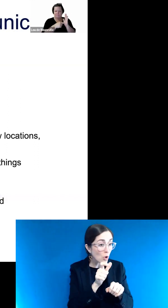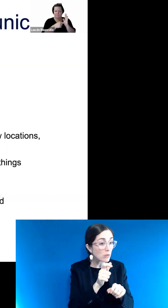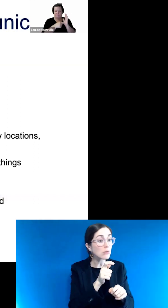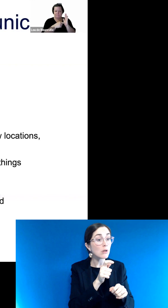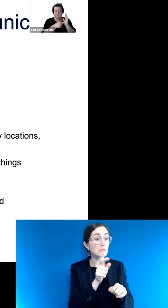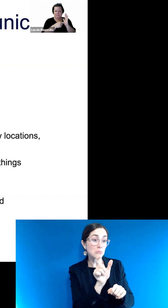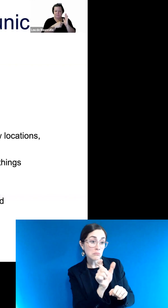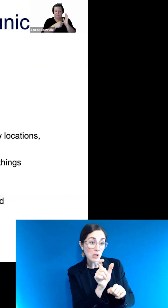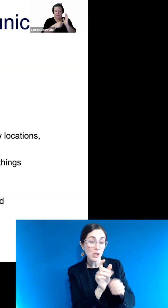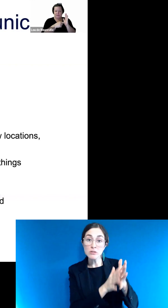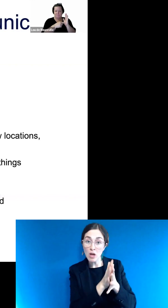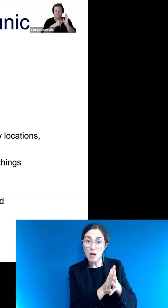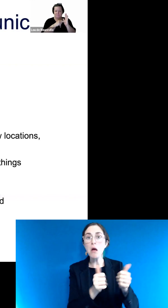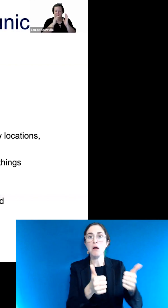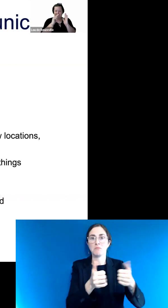that.